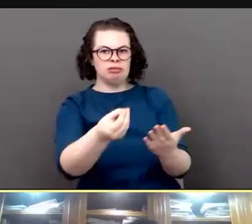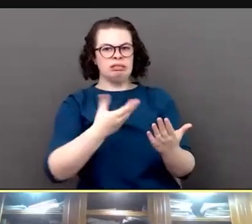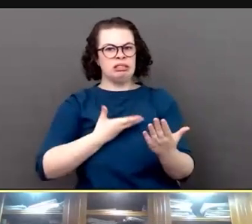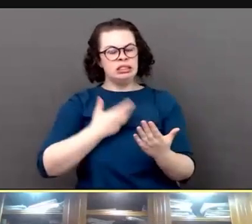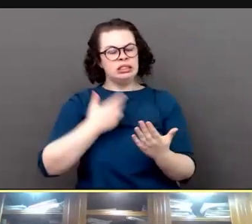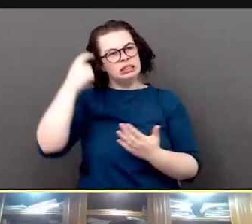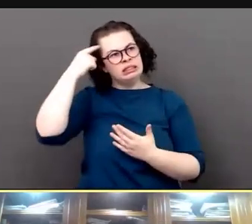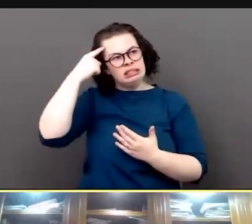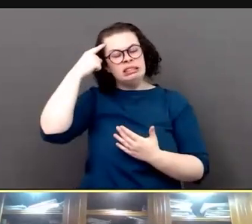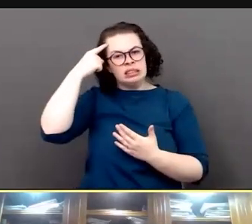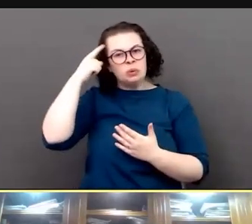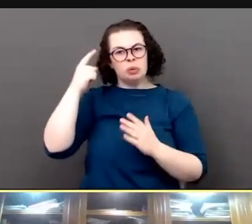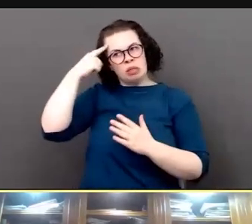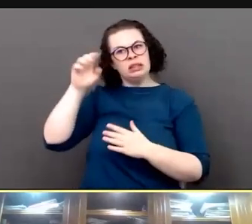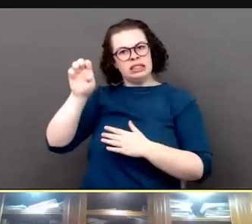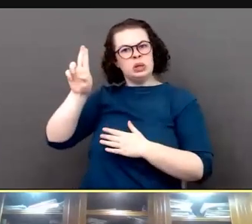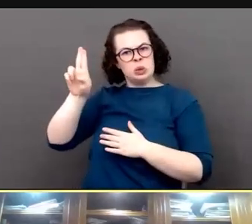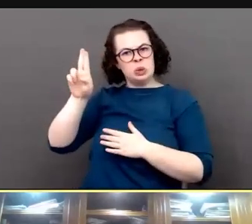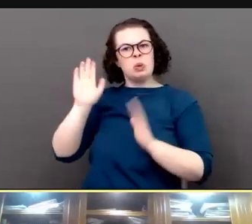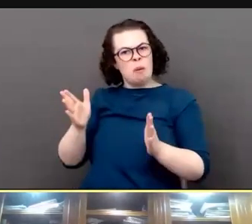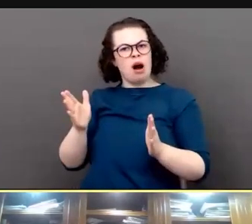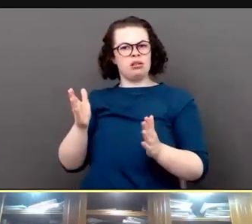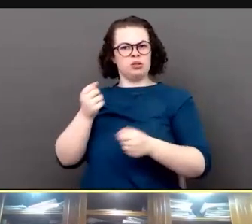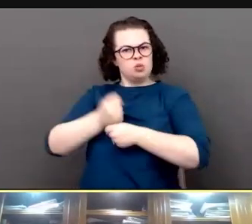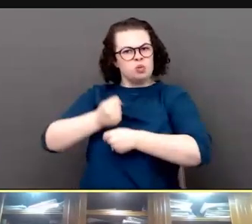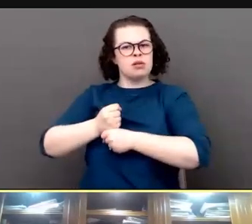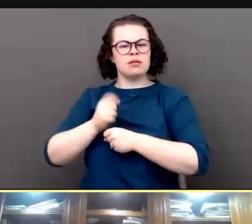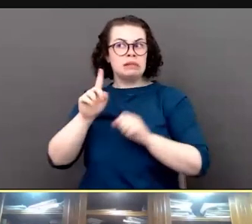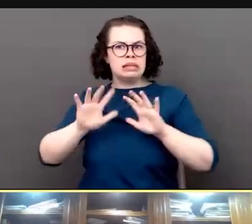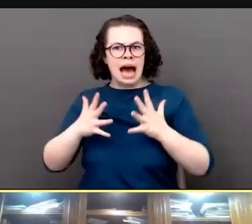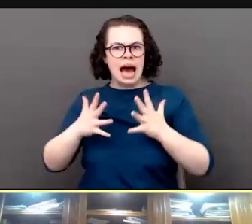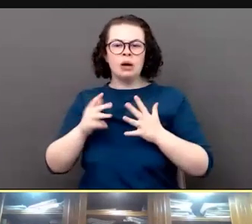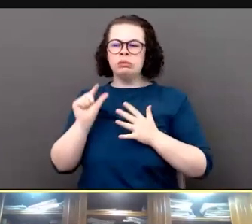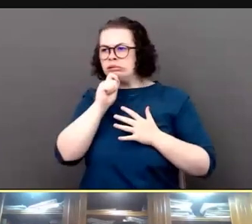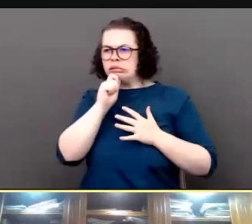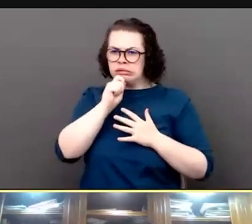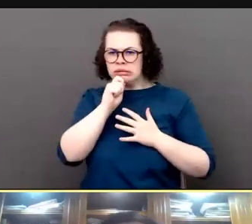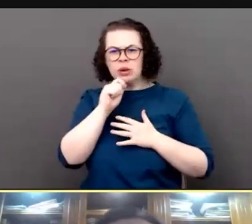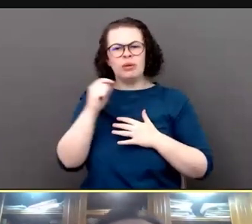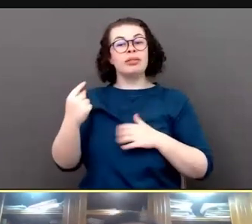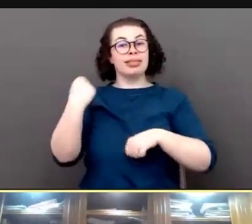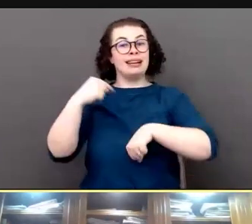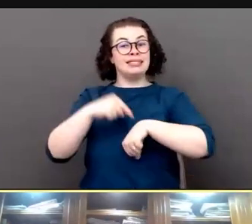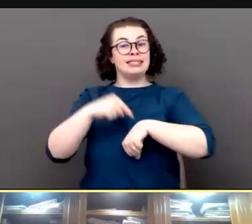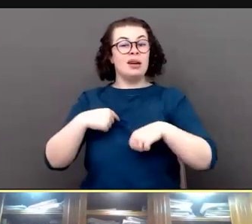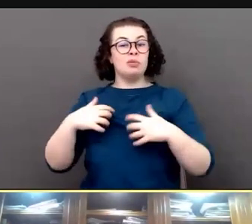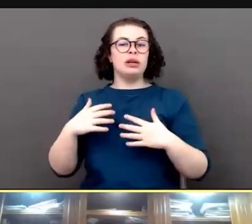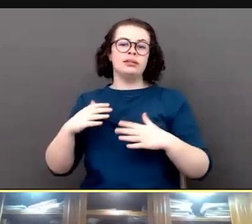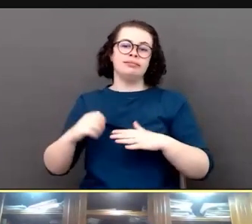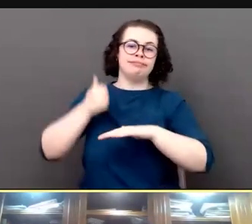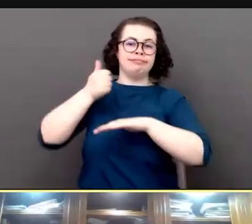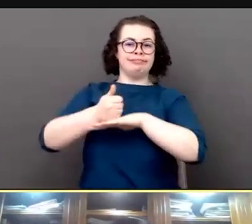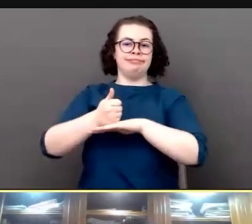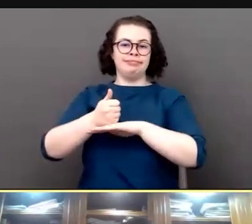support this European dimension, we started slowly. We started by having what was called at the time a programmatic mandate. So